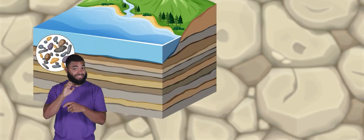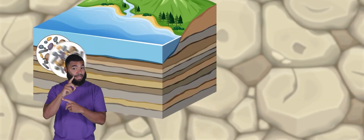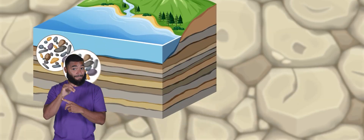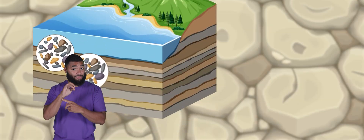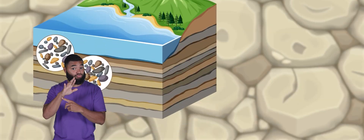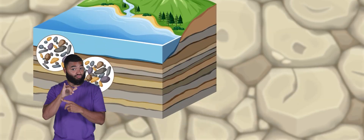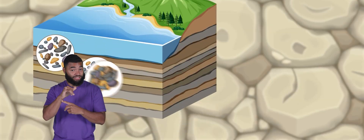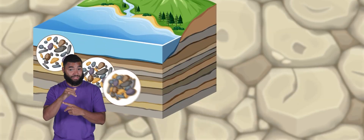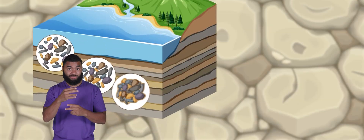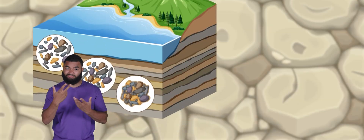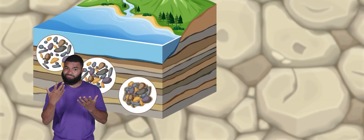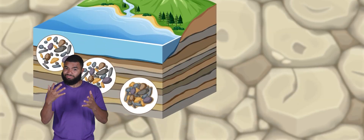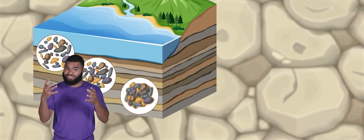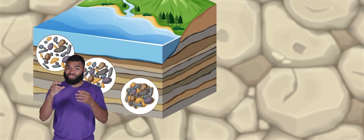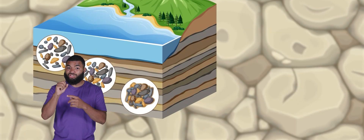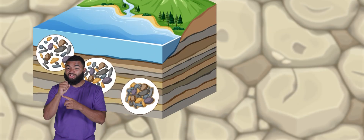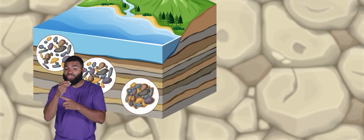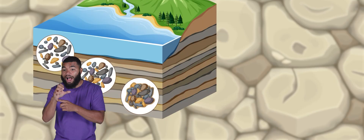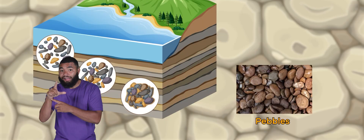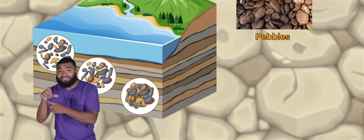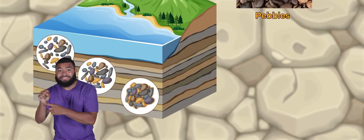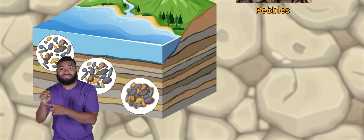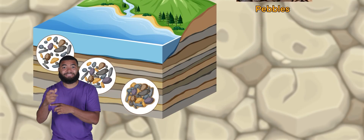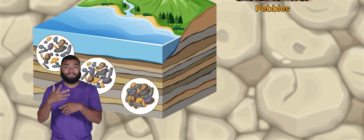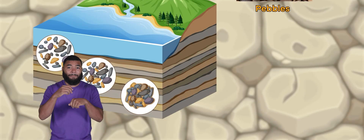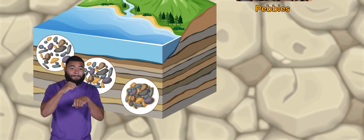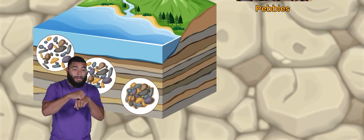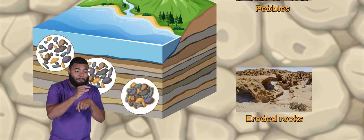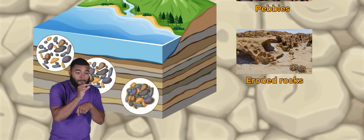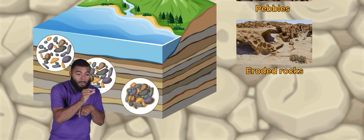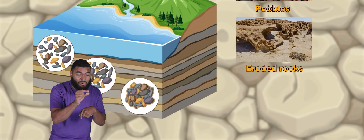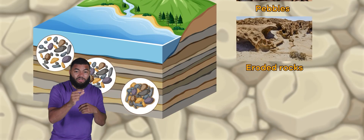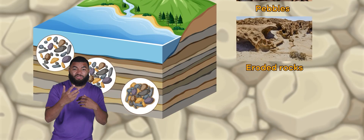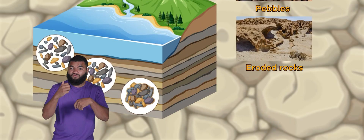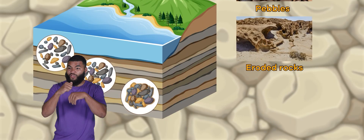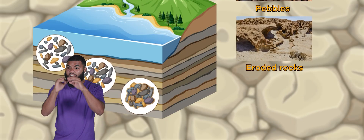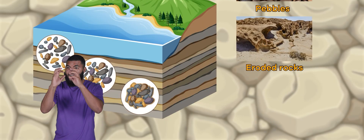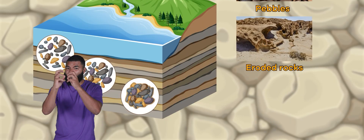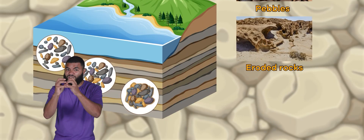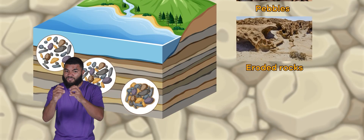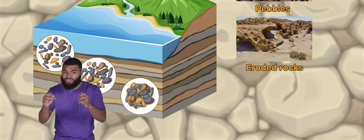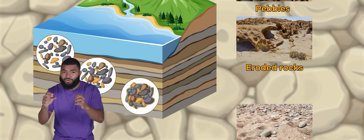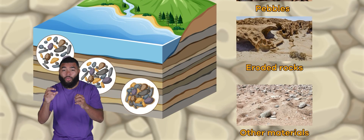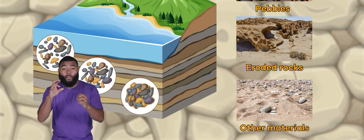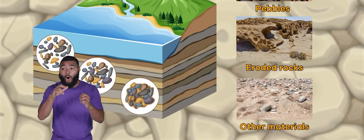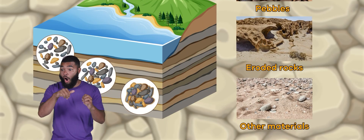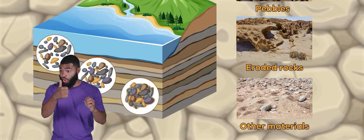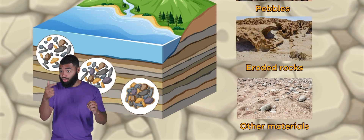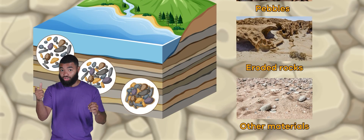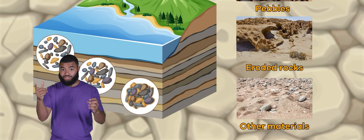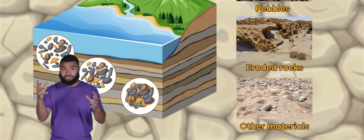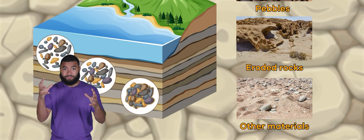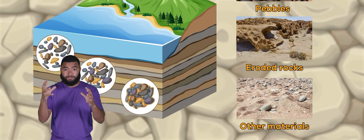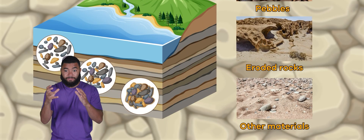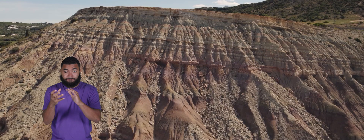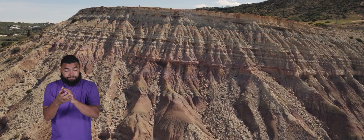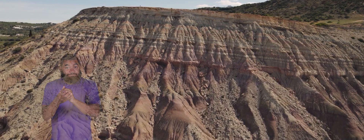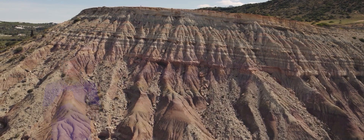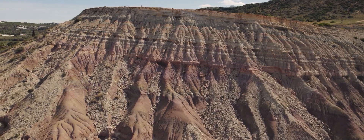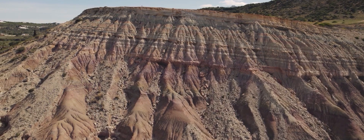from compacted sediment comprised of shells, pebbles, eroded rocks, or other materials.